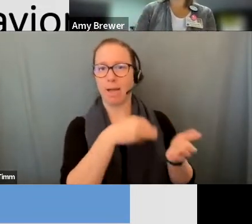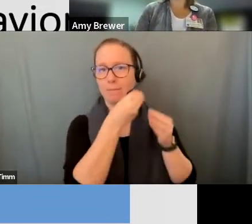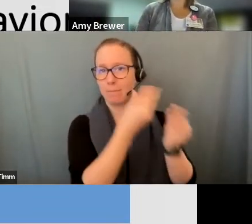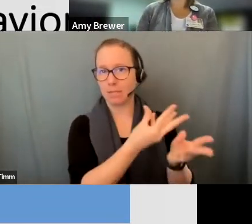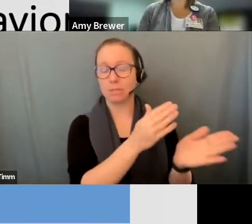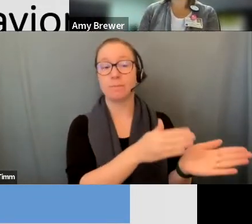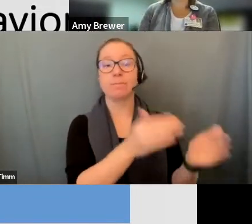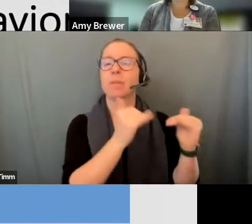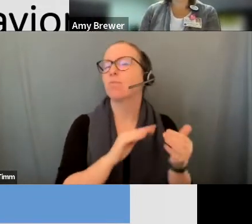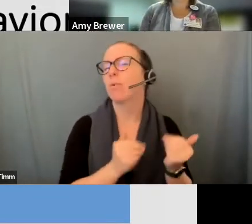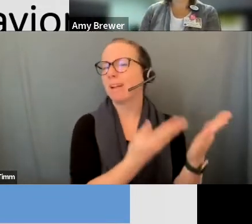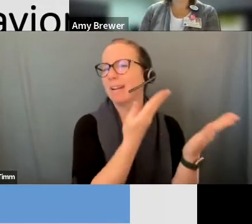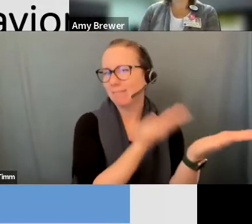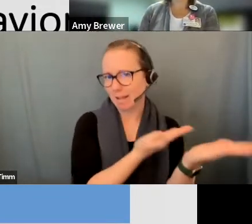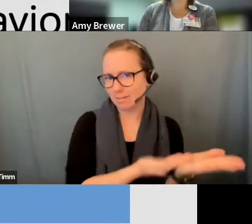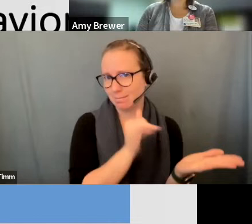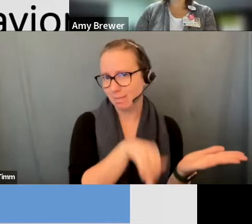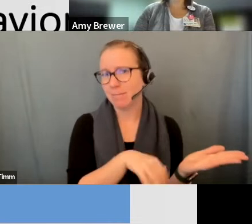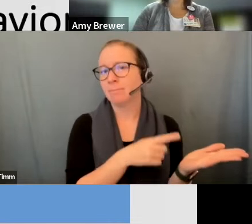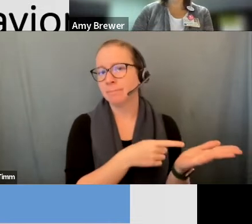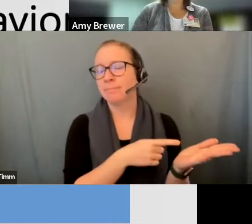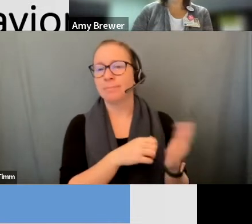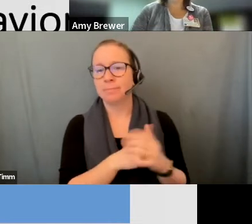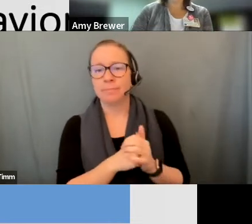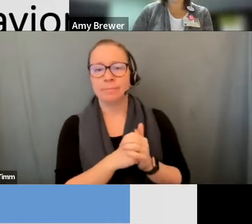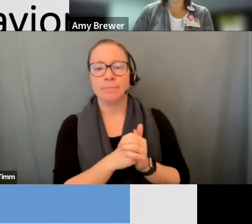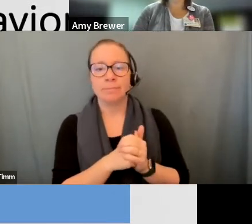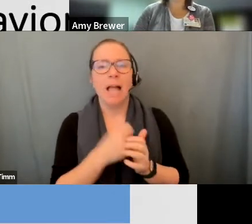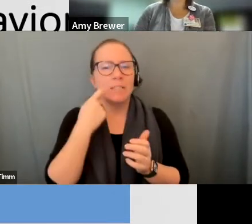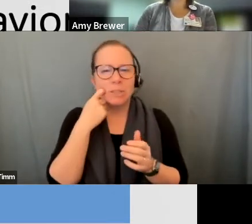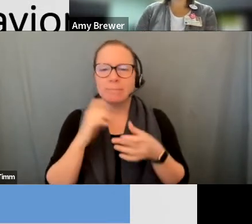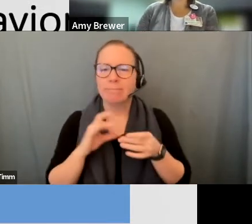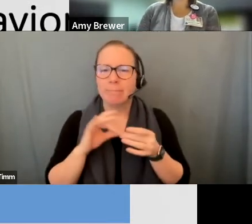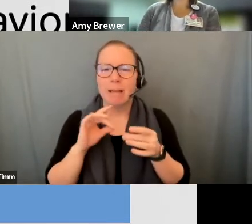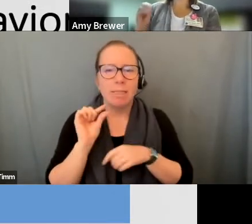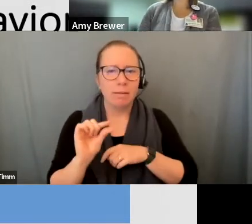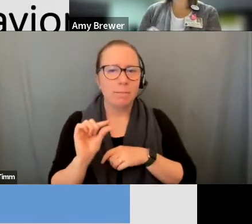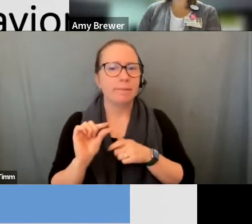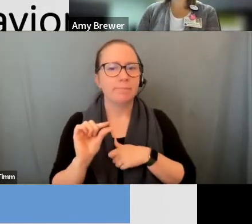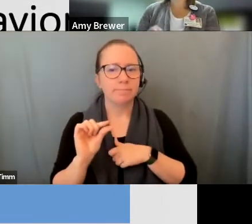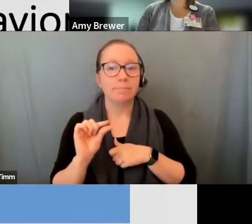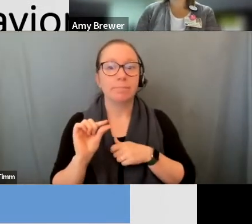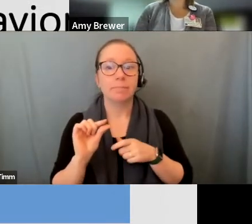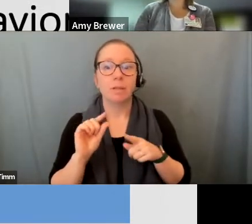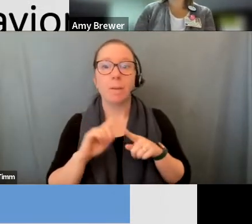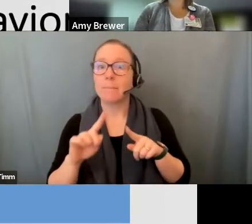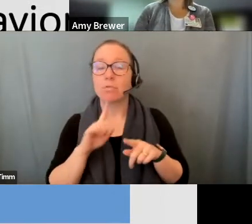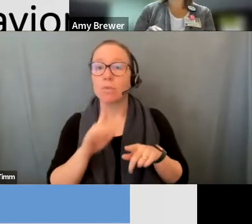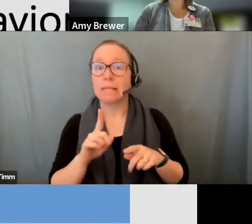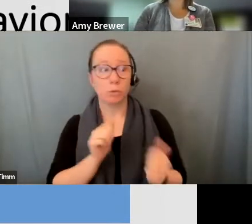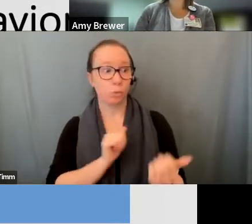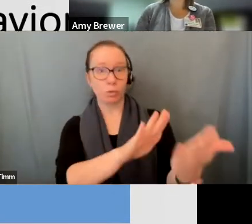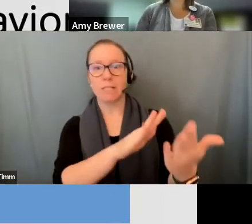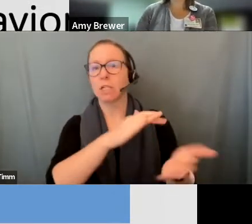Provide facts, and I just talked about this a little bit, but address substances early